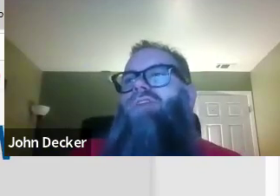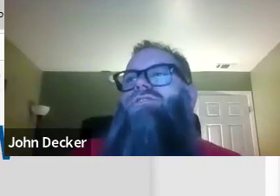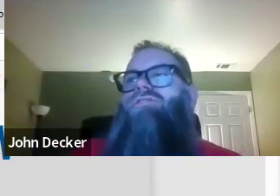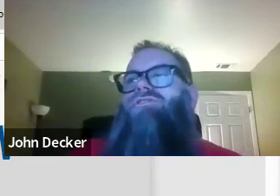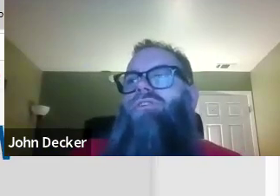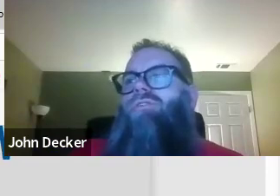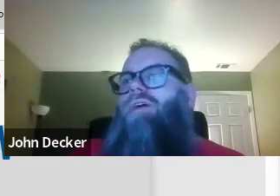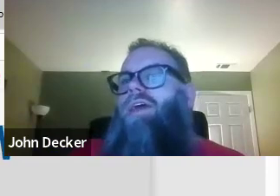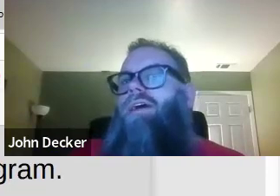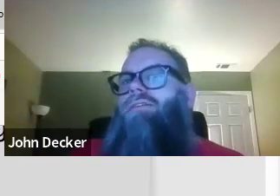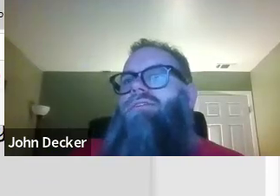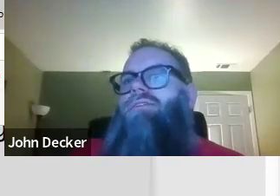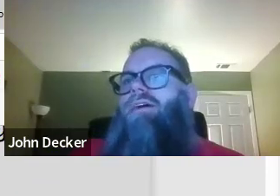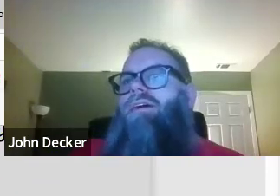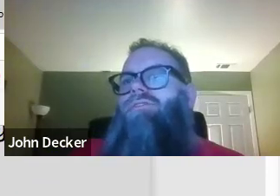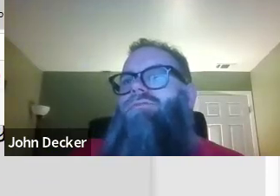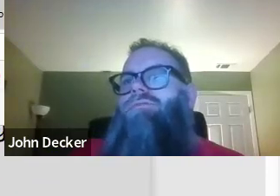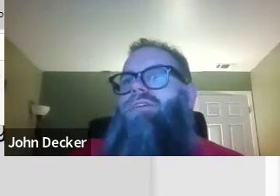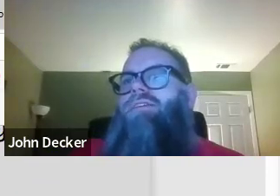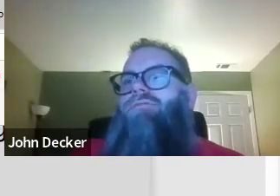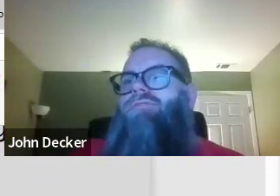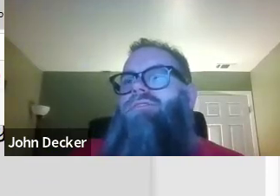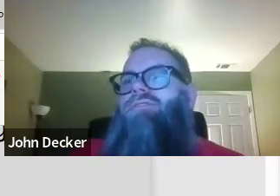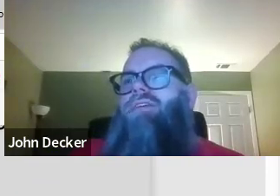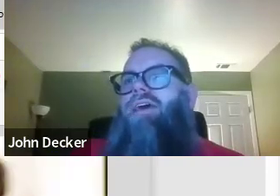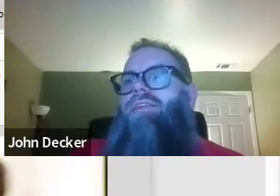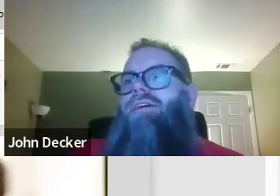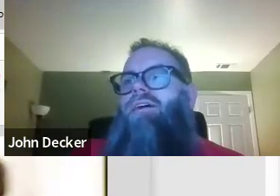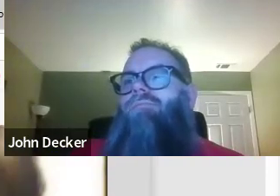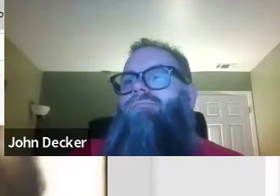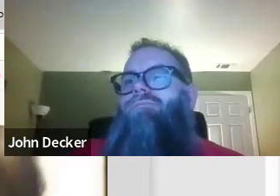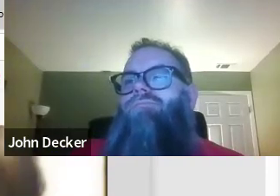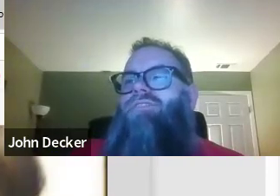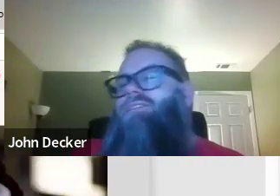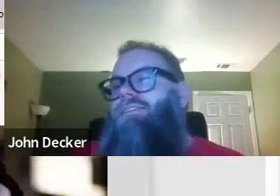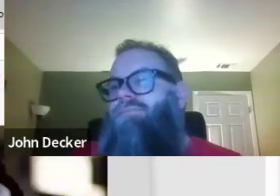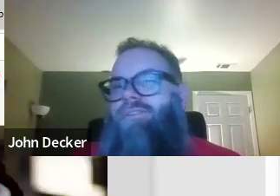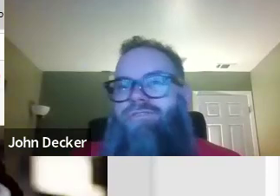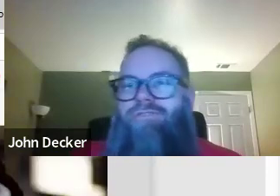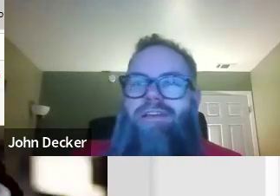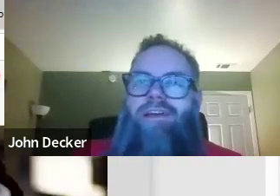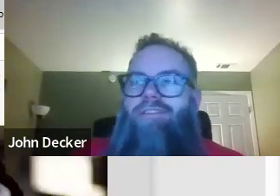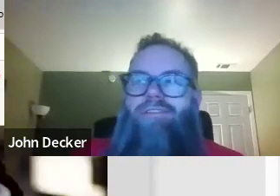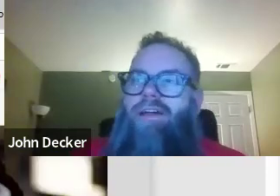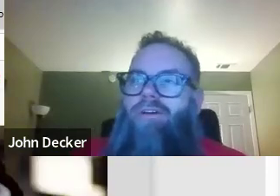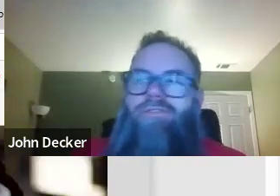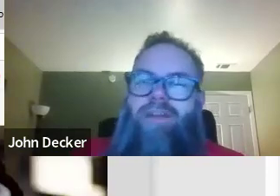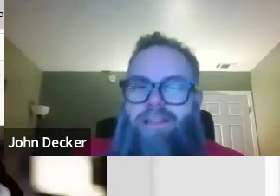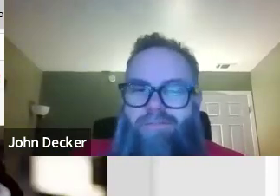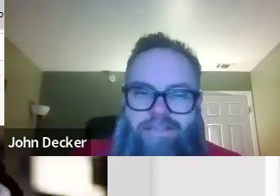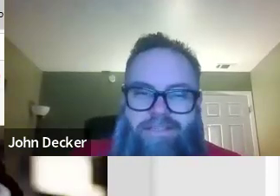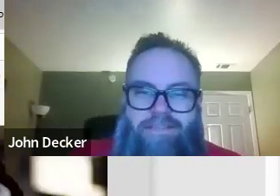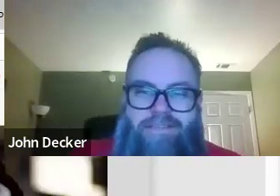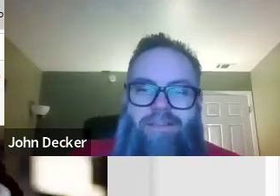a fashion show and at their day services, and just fantastic pictures. I love like